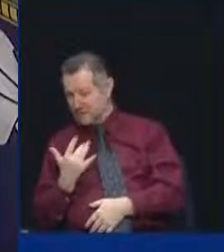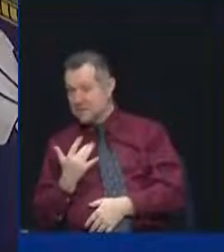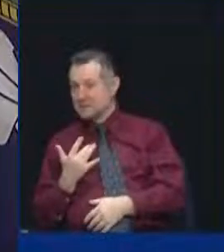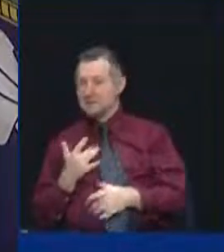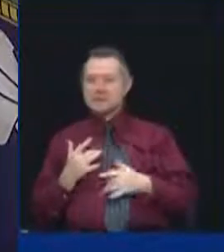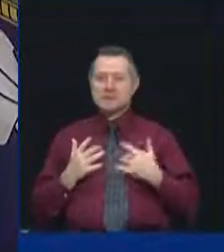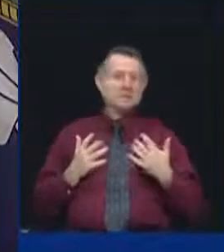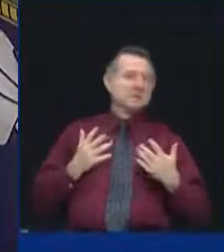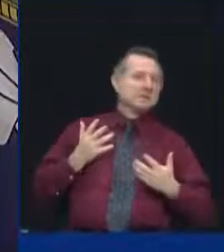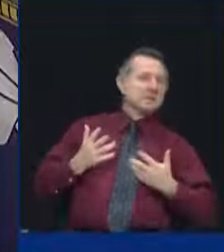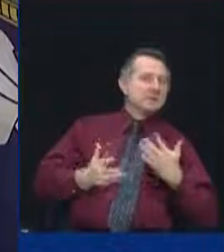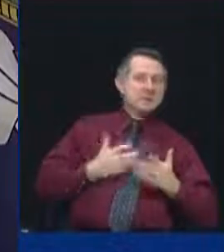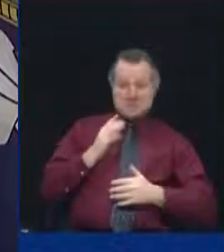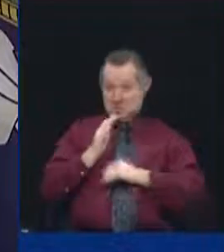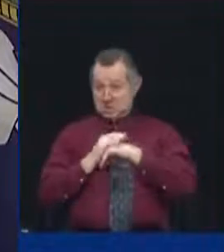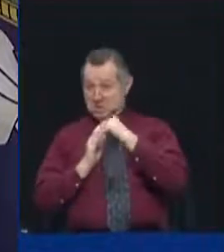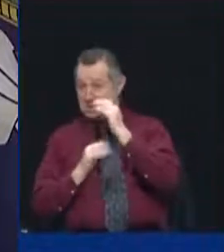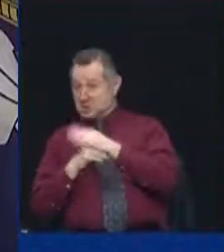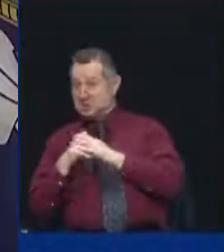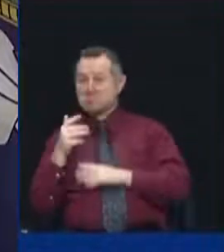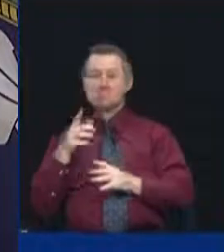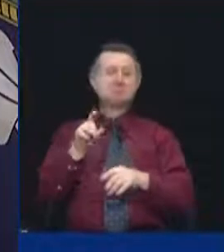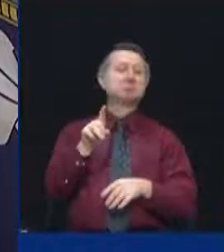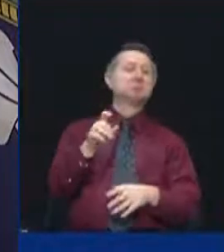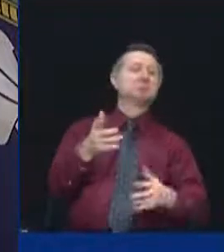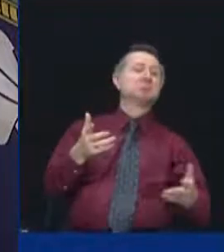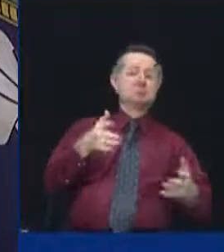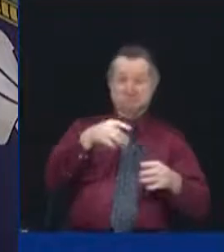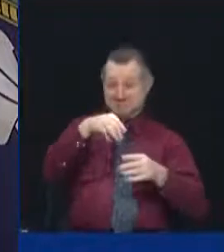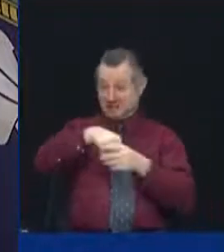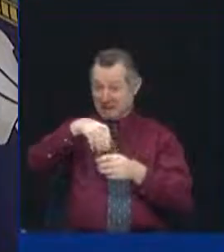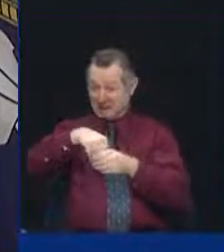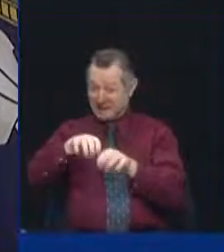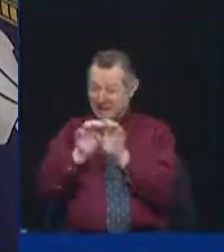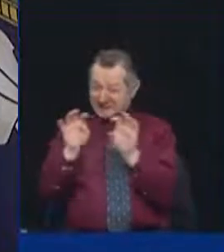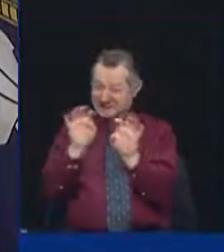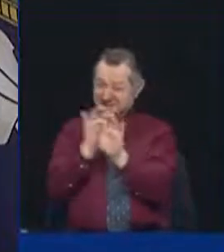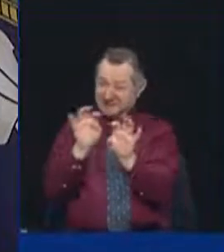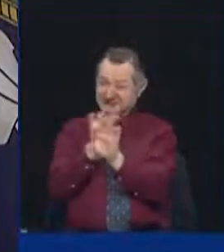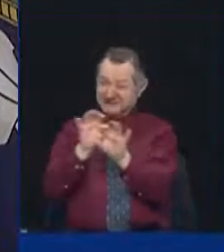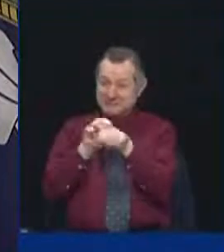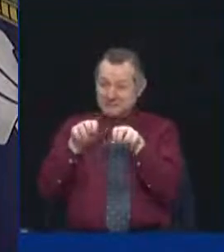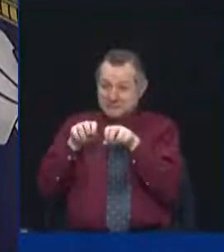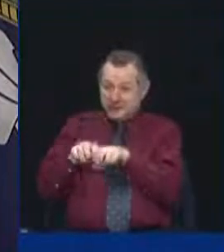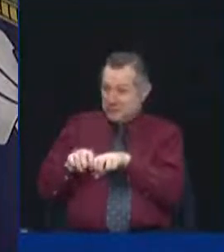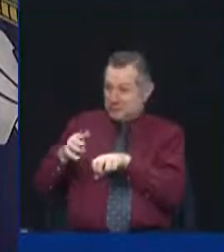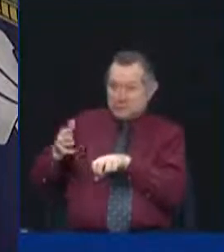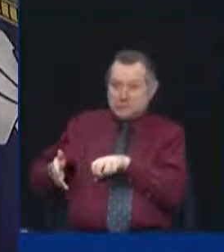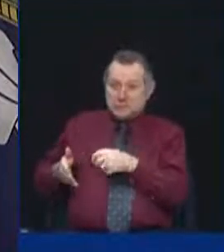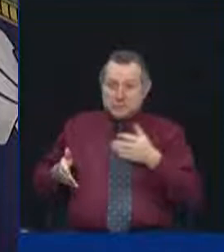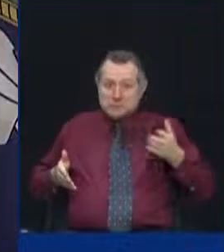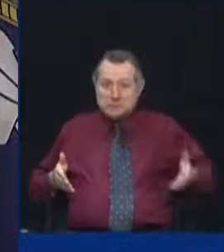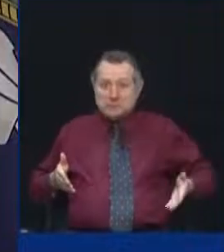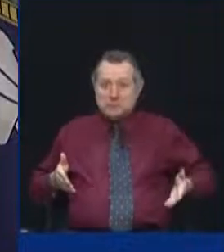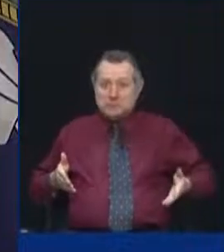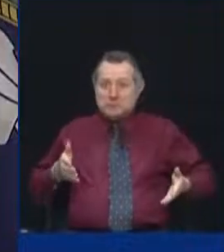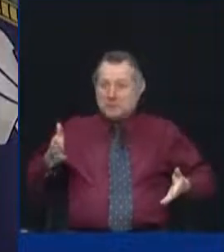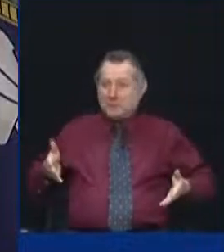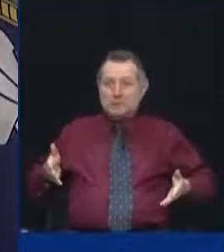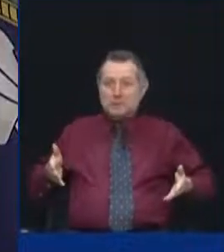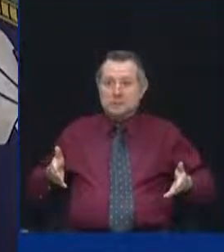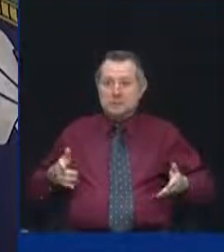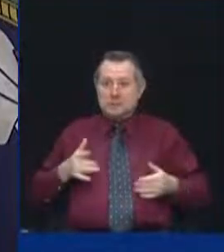an indoor theater and sit there for 2 hours next to a person who you don't know